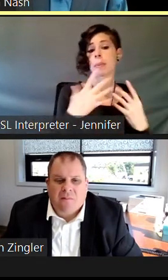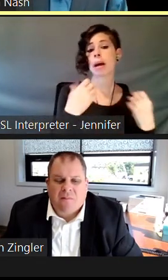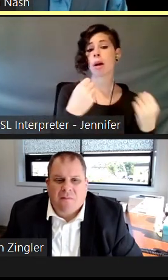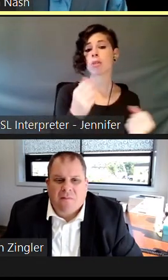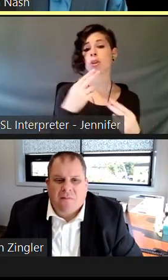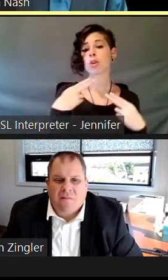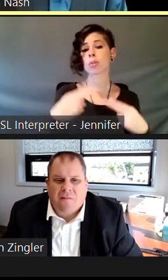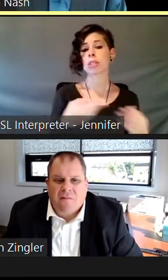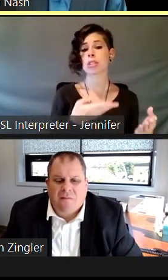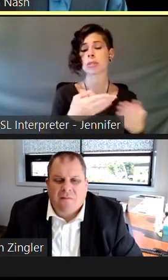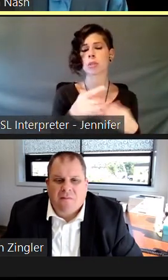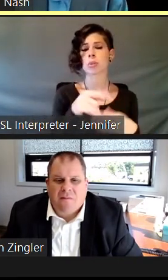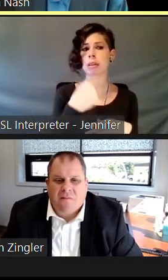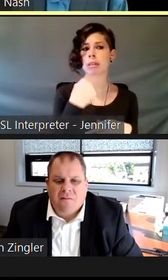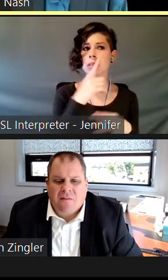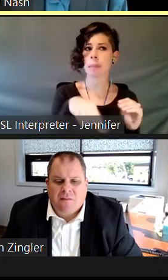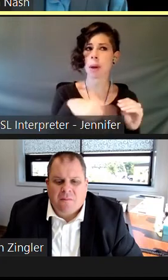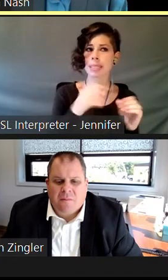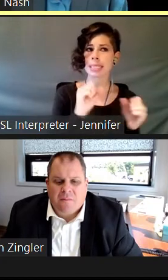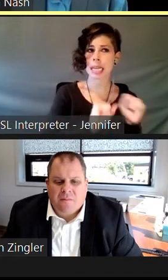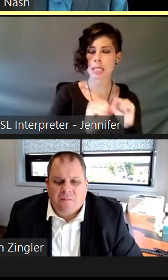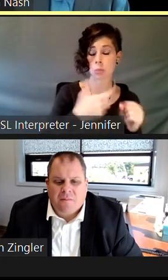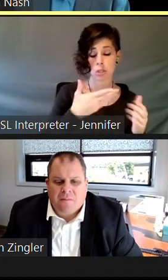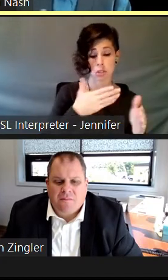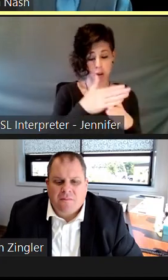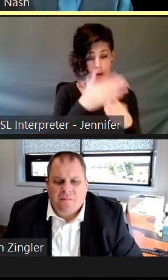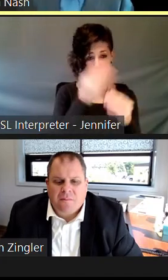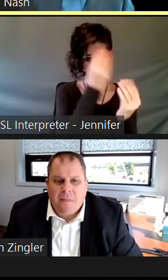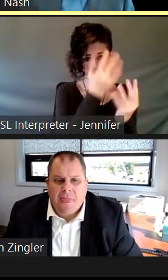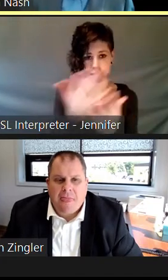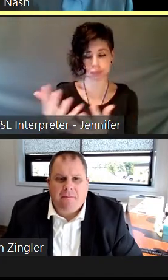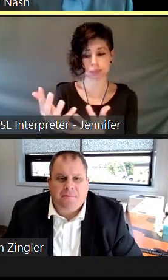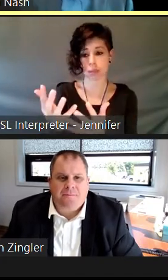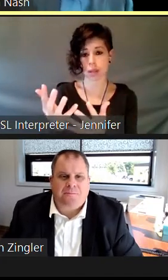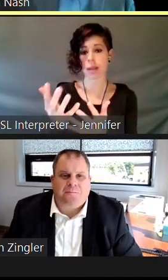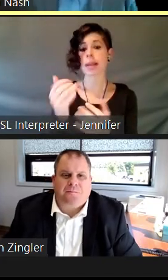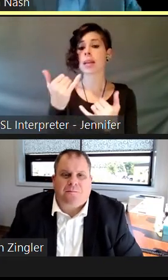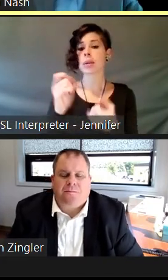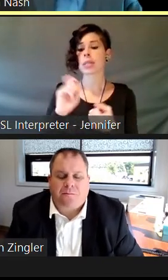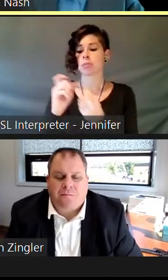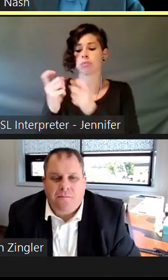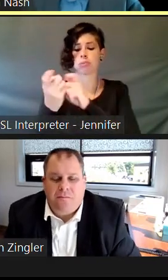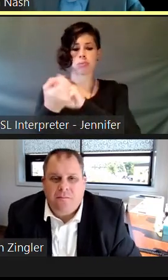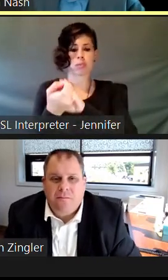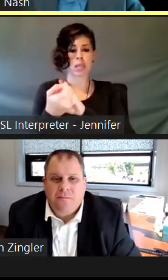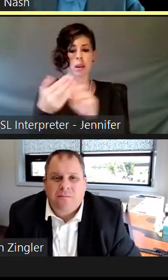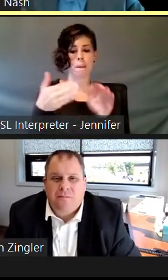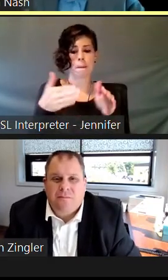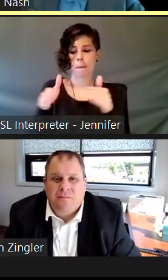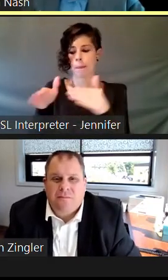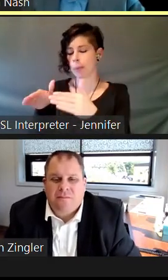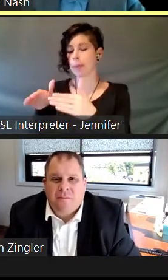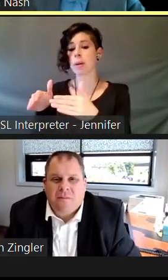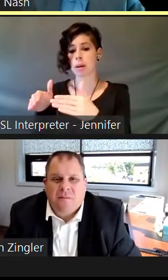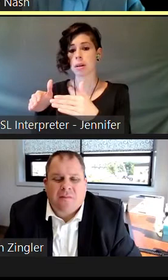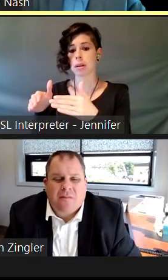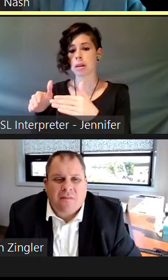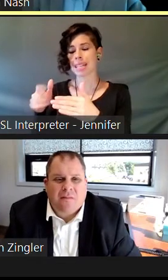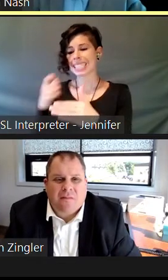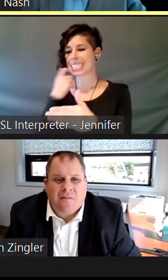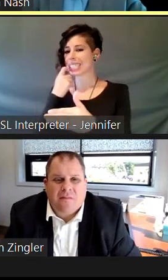saying it's all about the science. We're sharing the science with you. We need to turn that around now with this